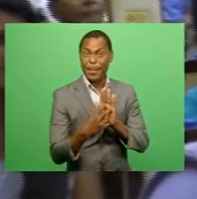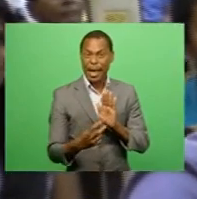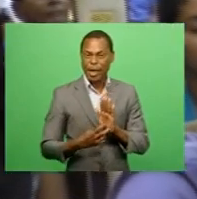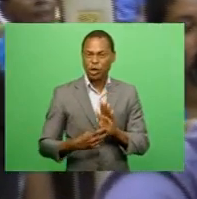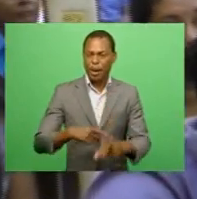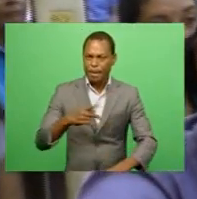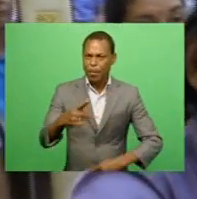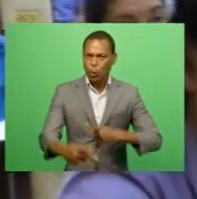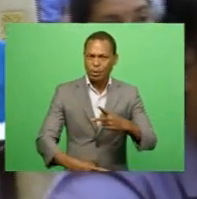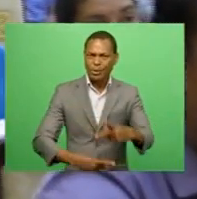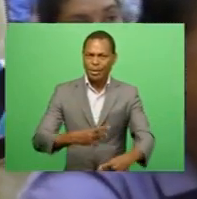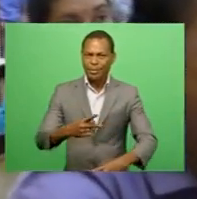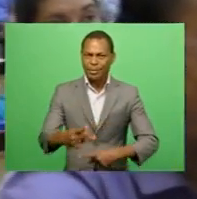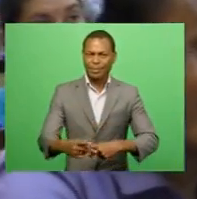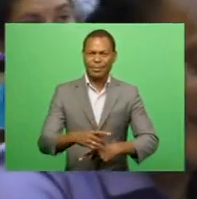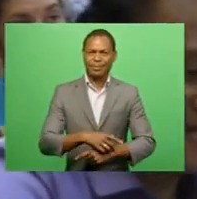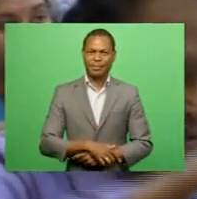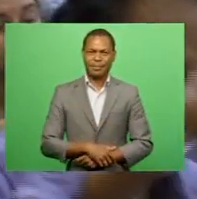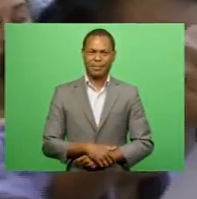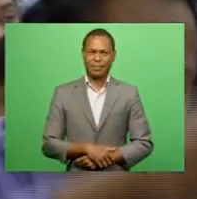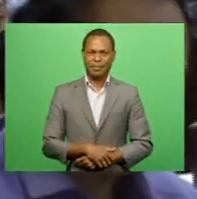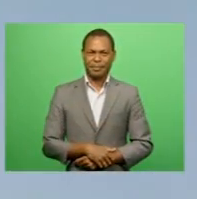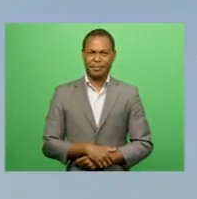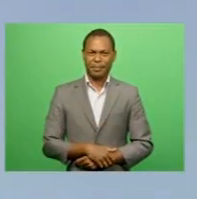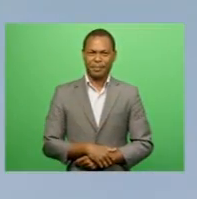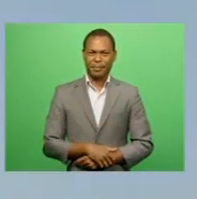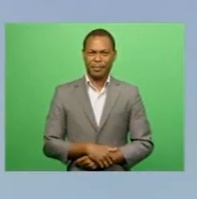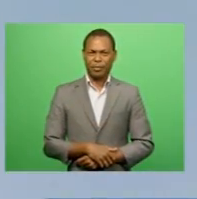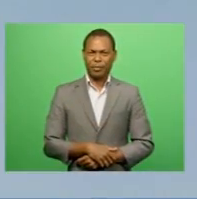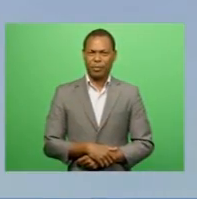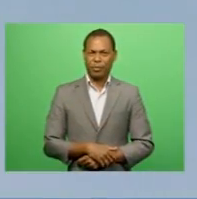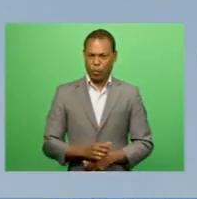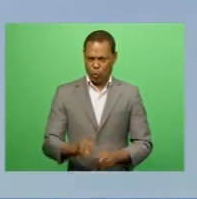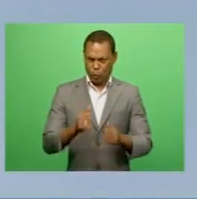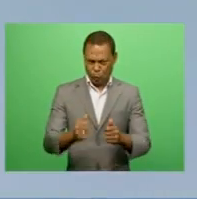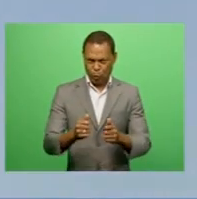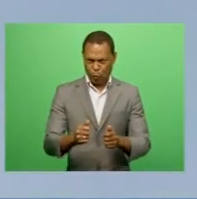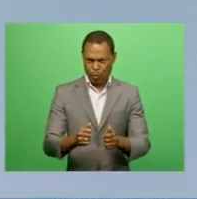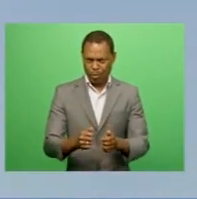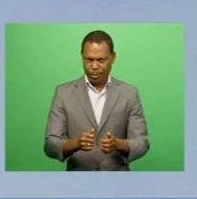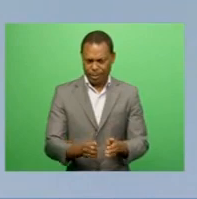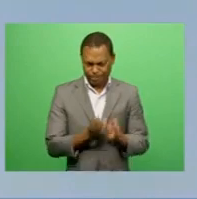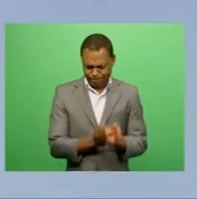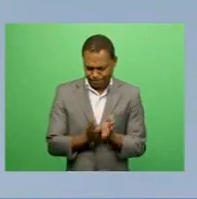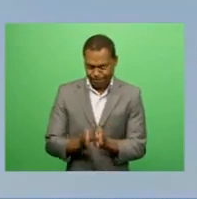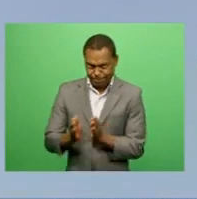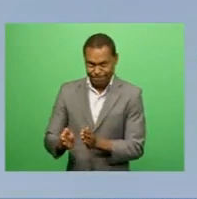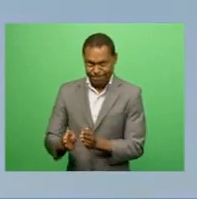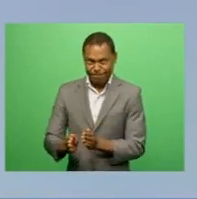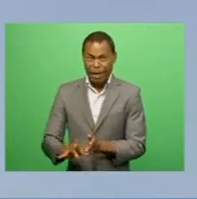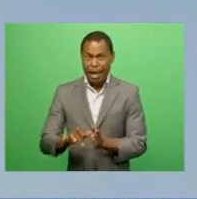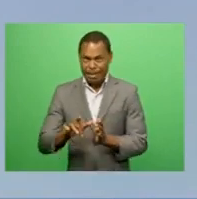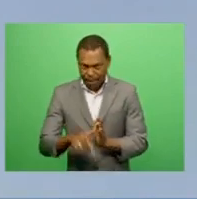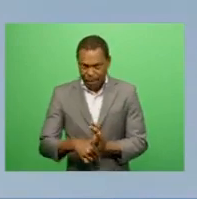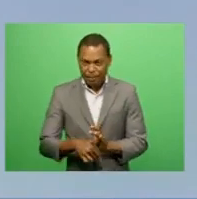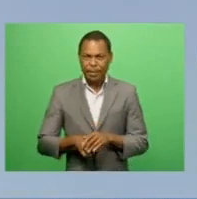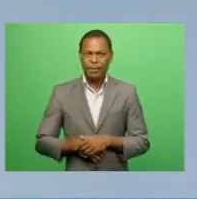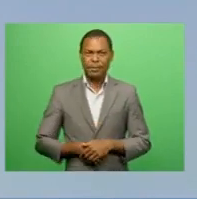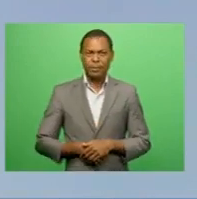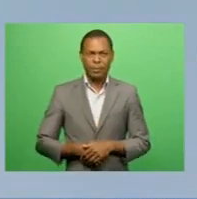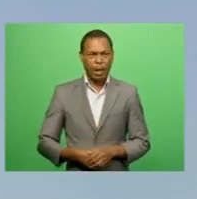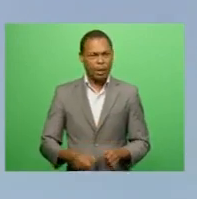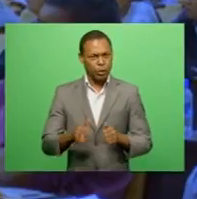Make sure that the system and processes are well documented, timely, verifiable,